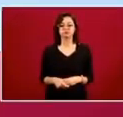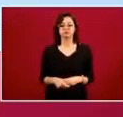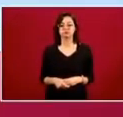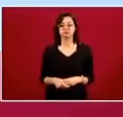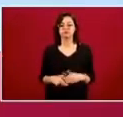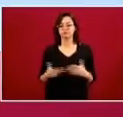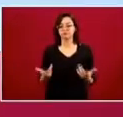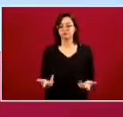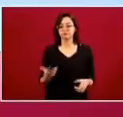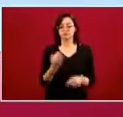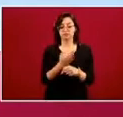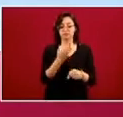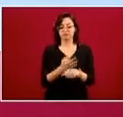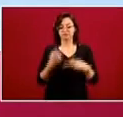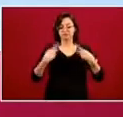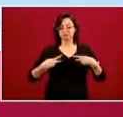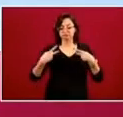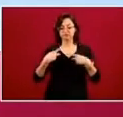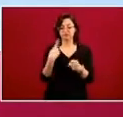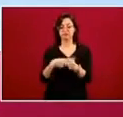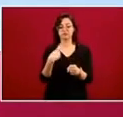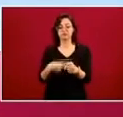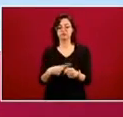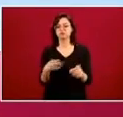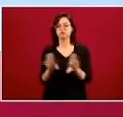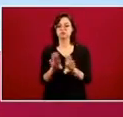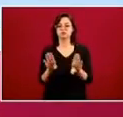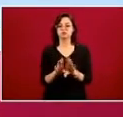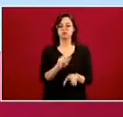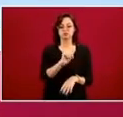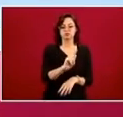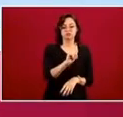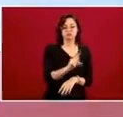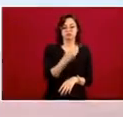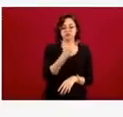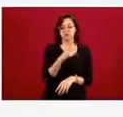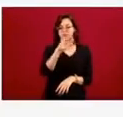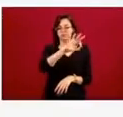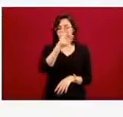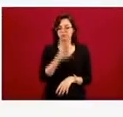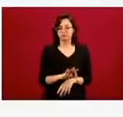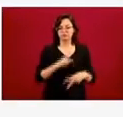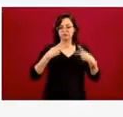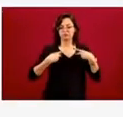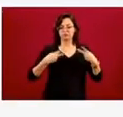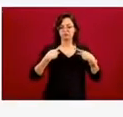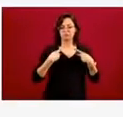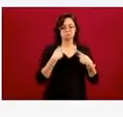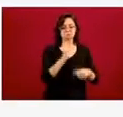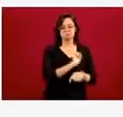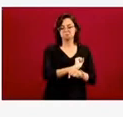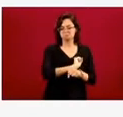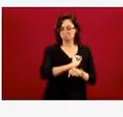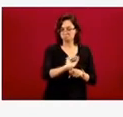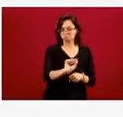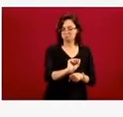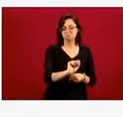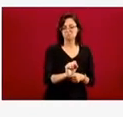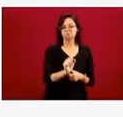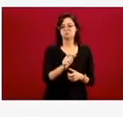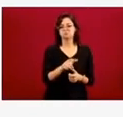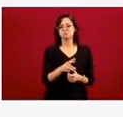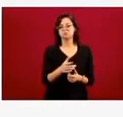Here we're looking at the statistics of the current state of the patients that are currently infected with the virus. We have